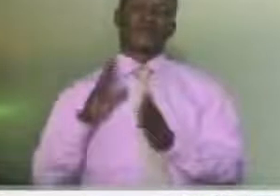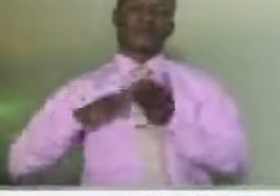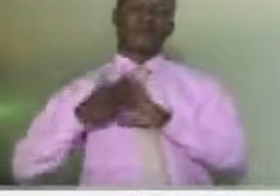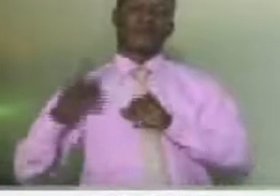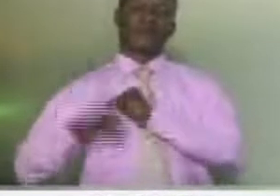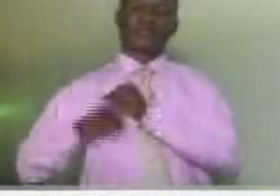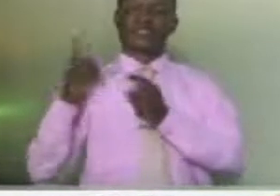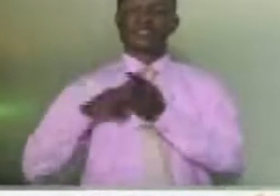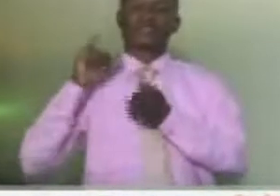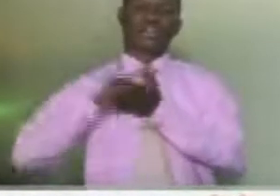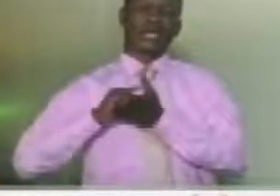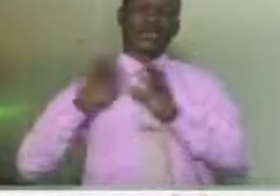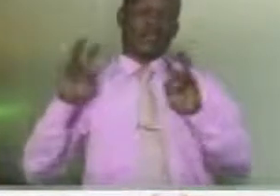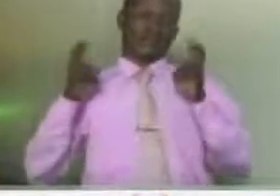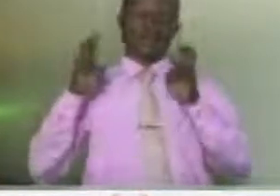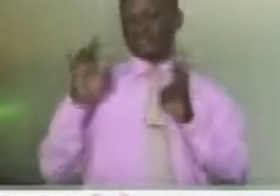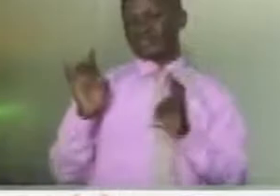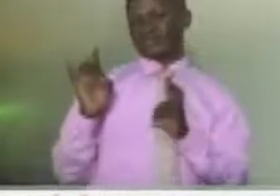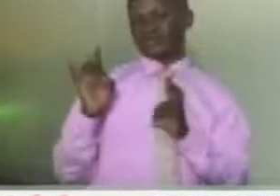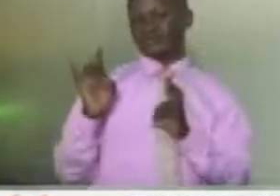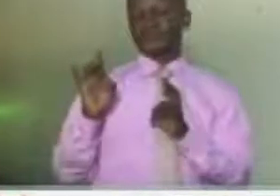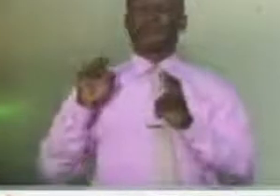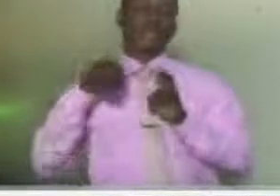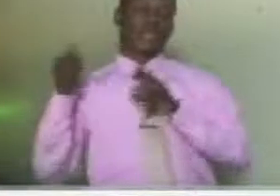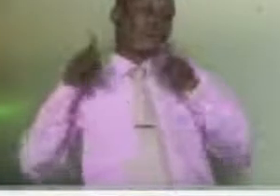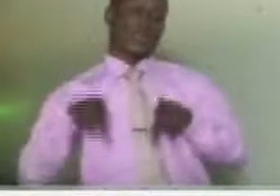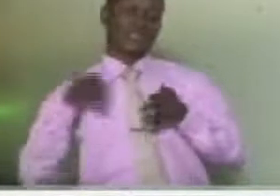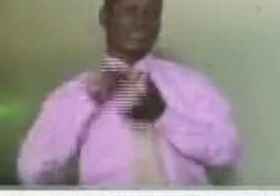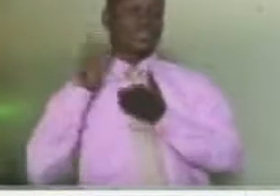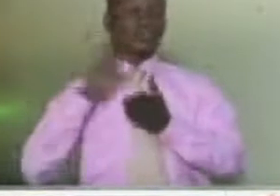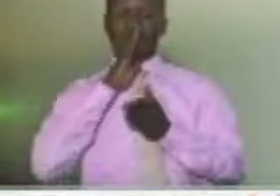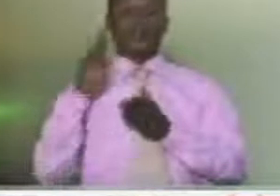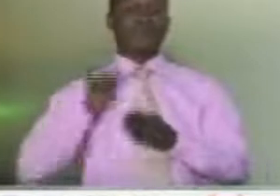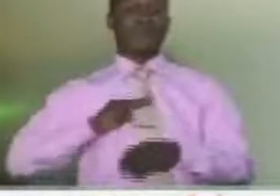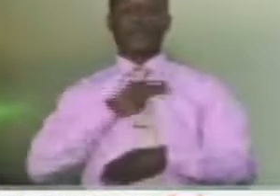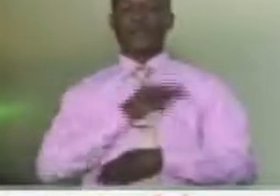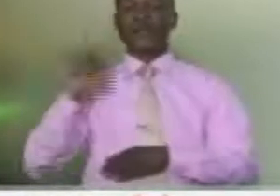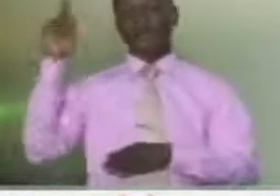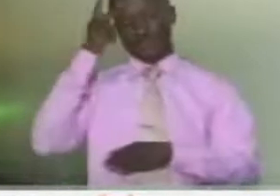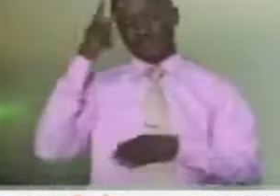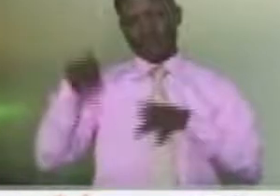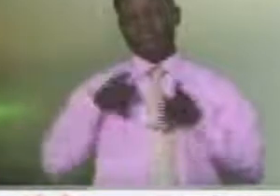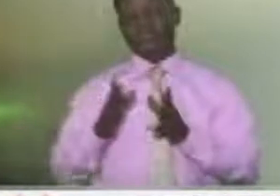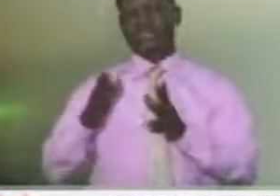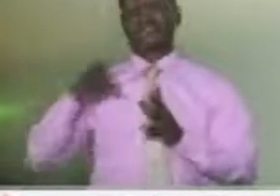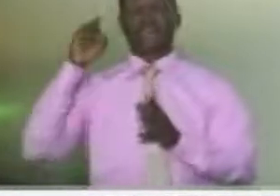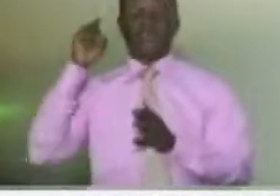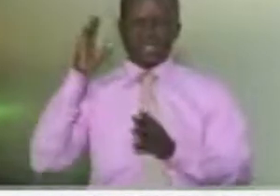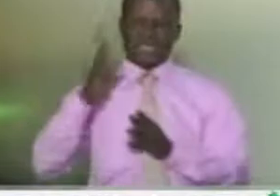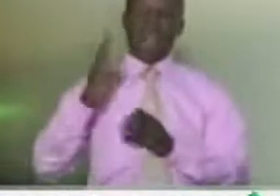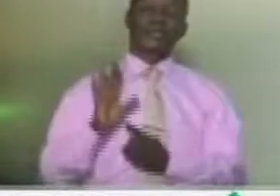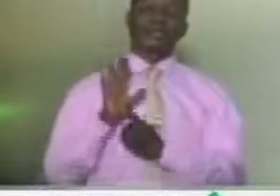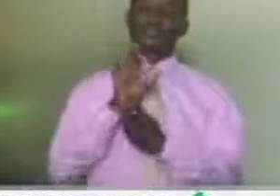contravention, Clause 8. A person who, being a member of a political party, misrepresents himself by not disclosing